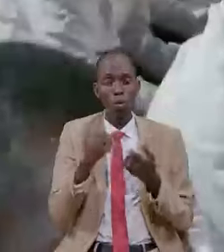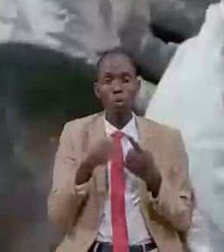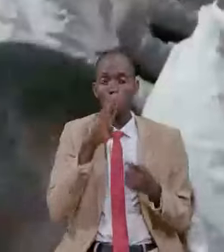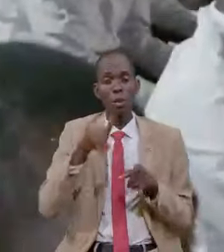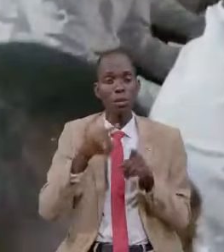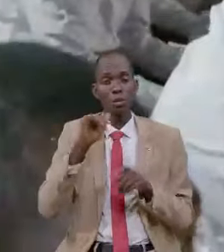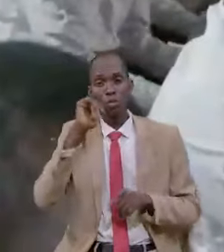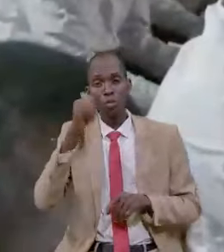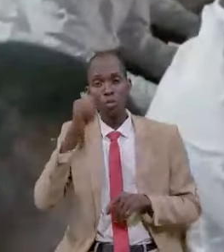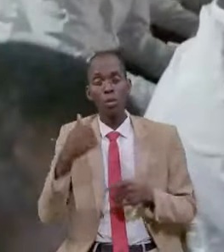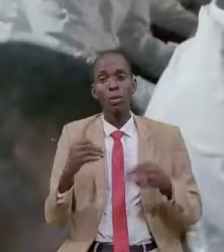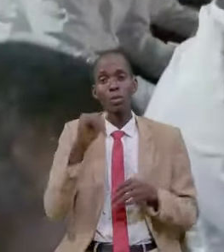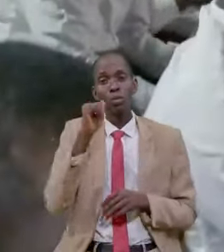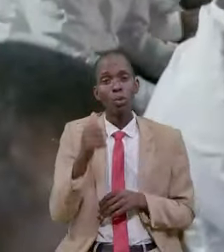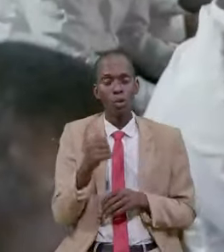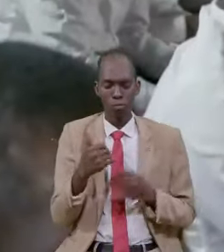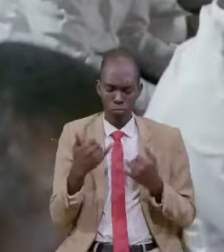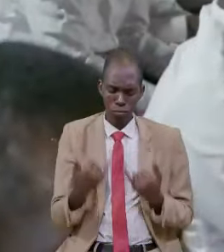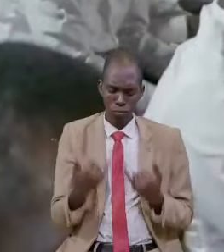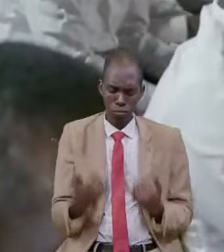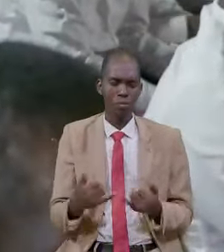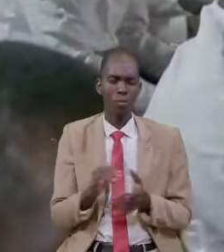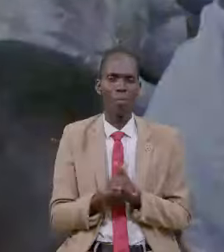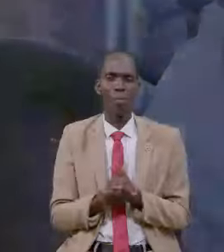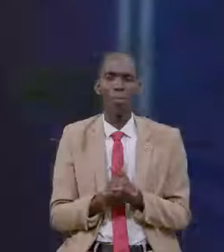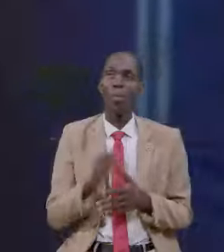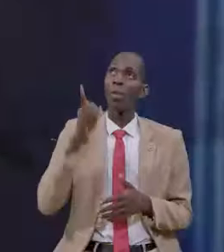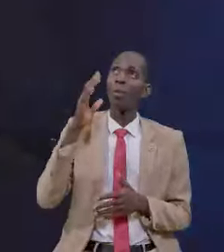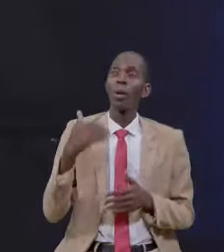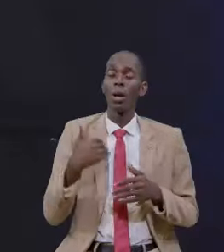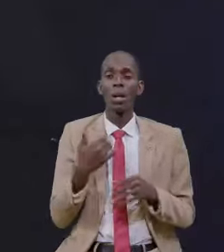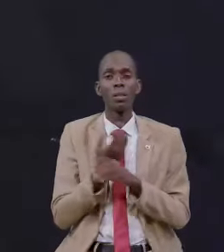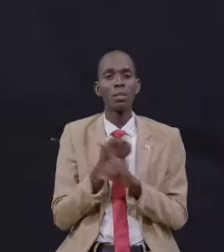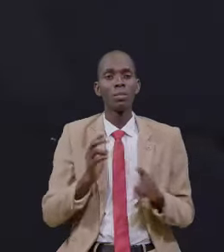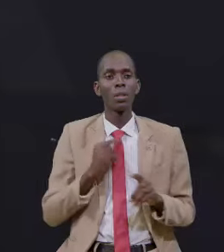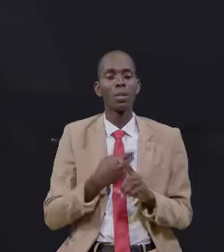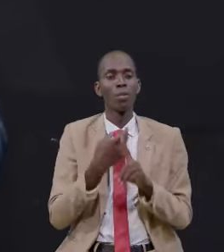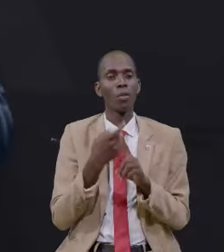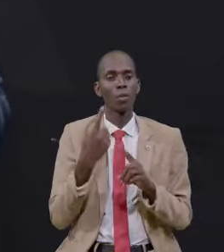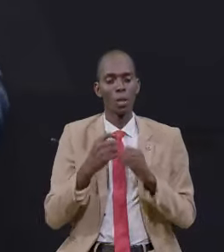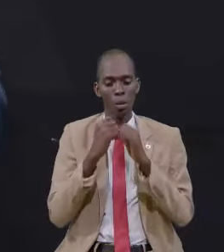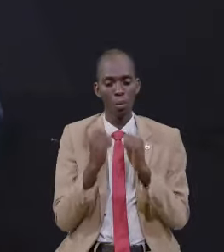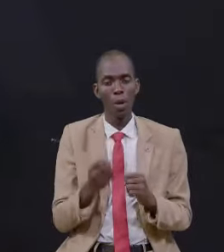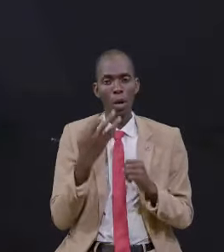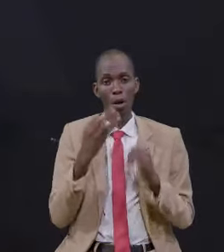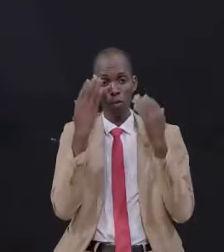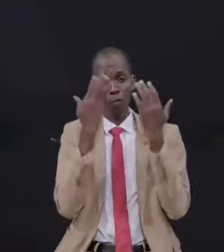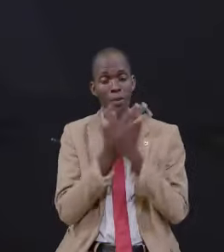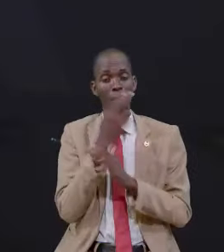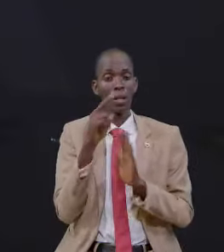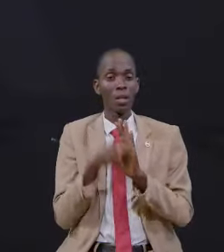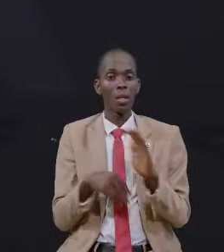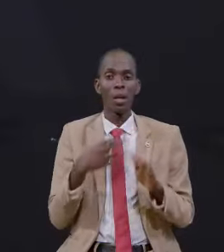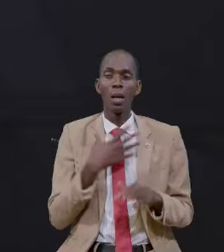who has delivered us from the power of darkness, and he has